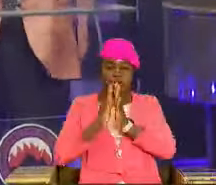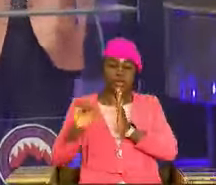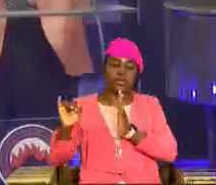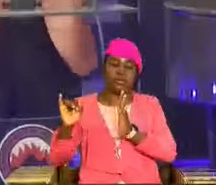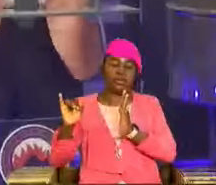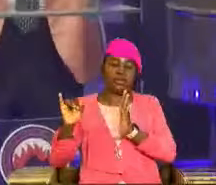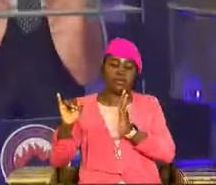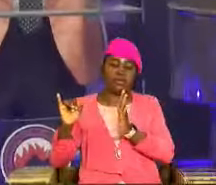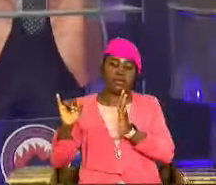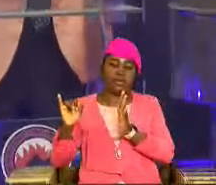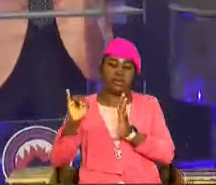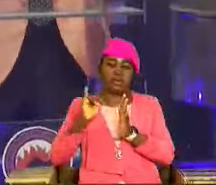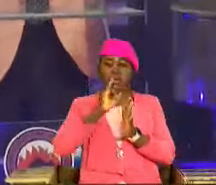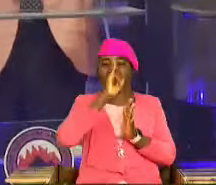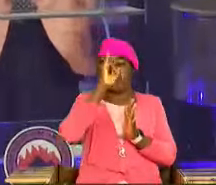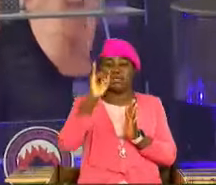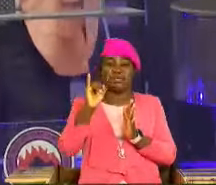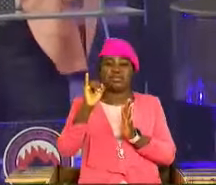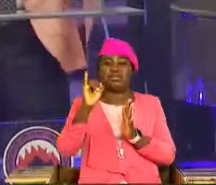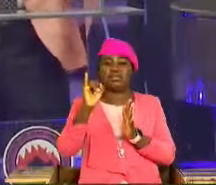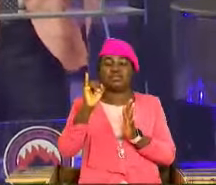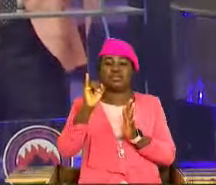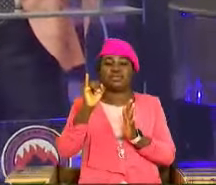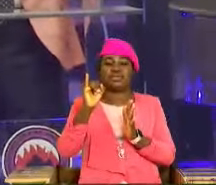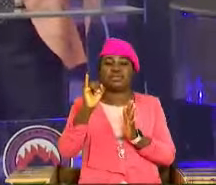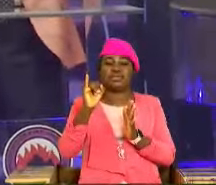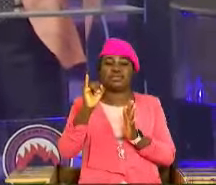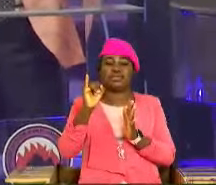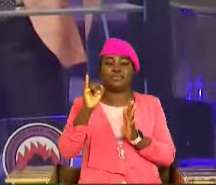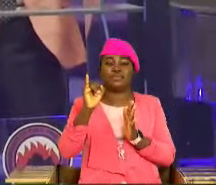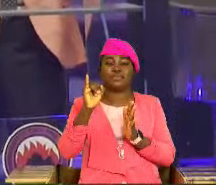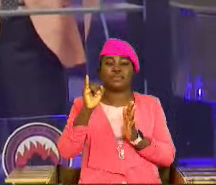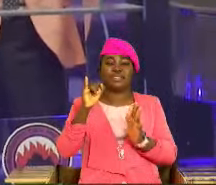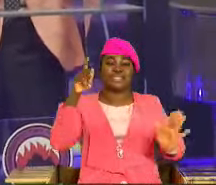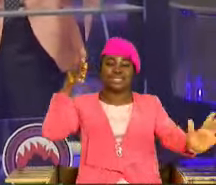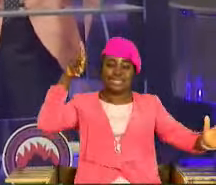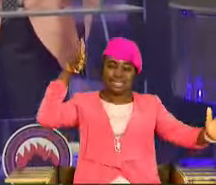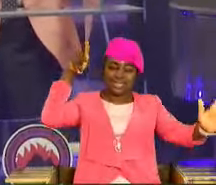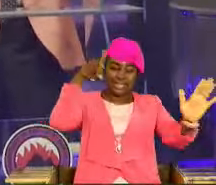praying is kill the family